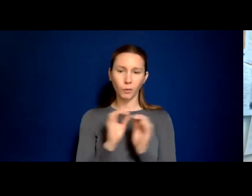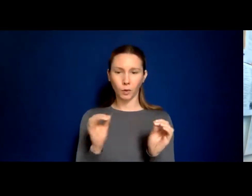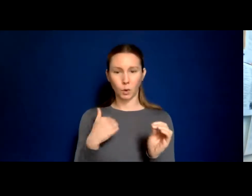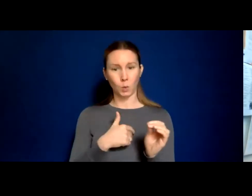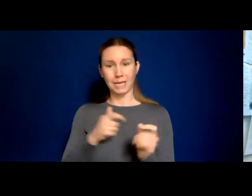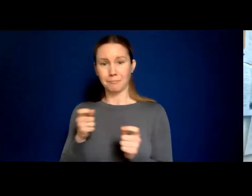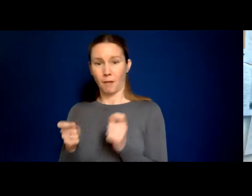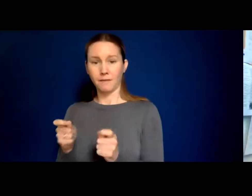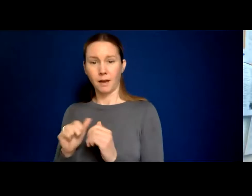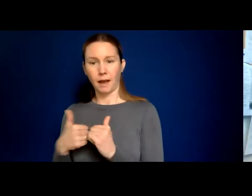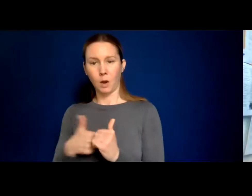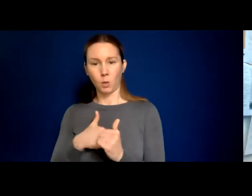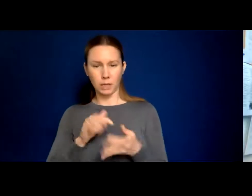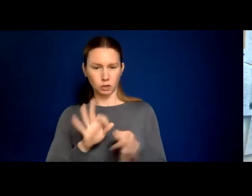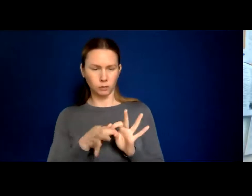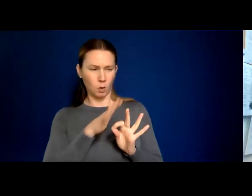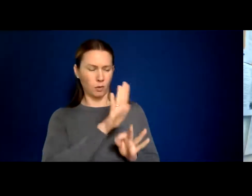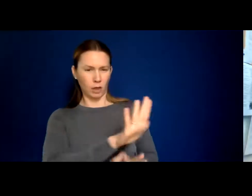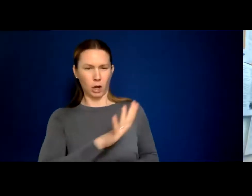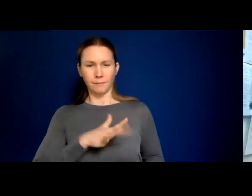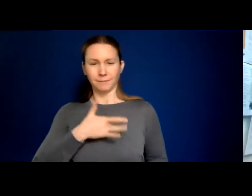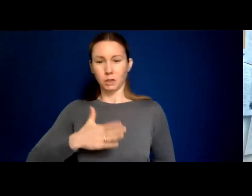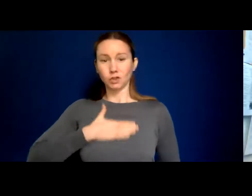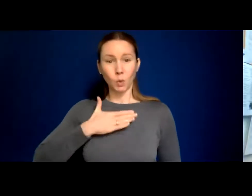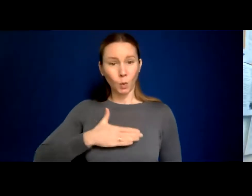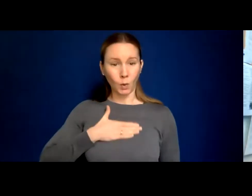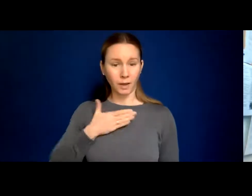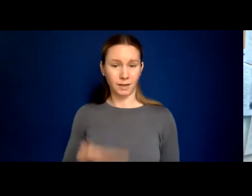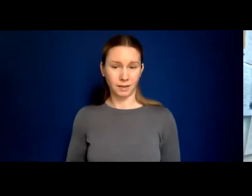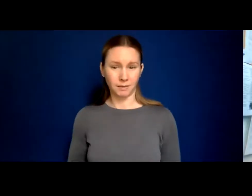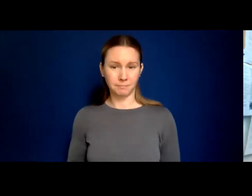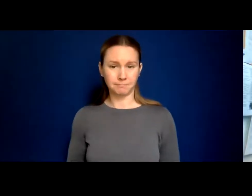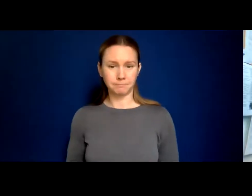how we interpret their joy. They're not going to have the same